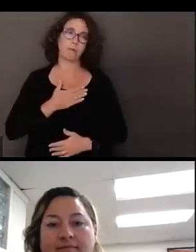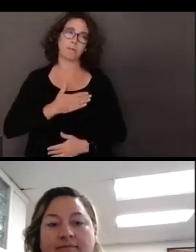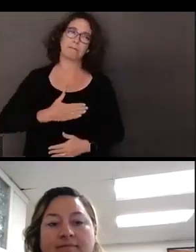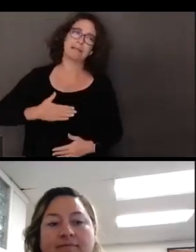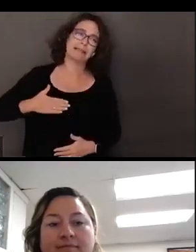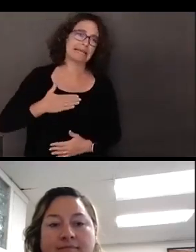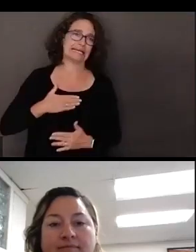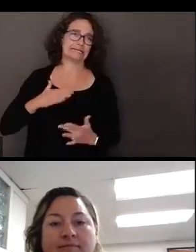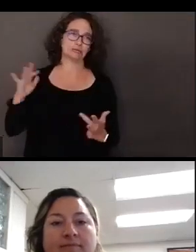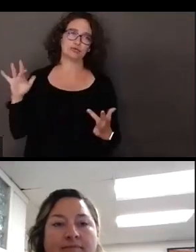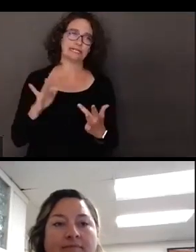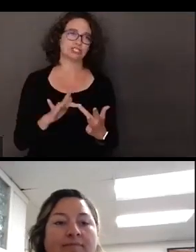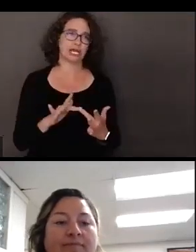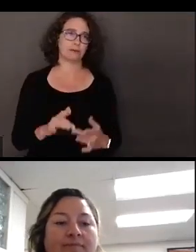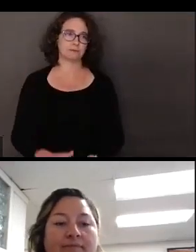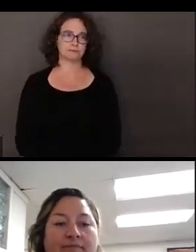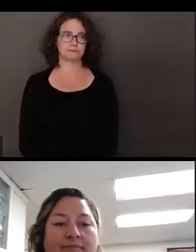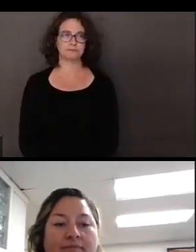hesitate to reach out.